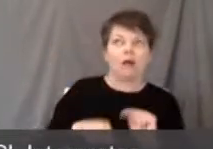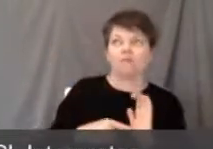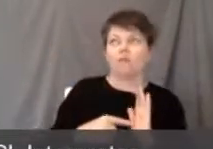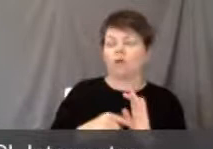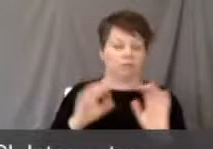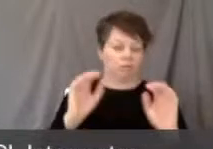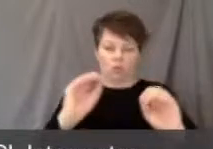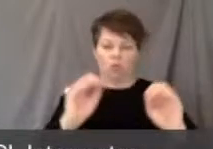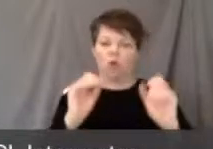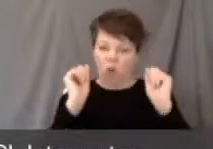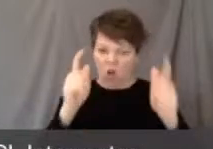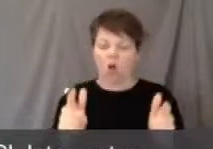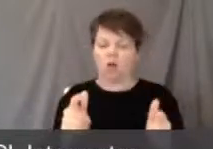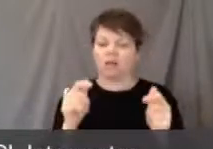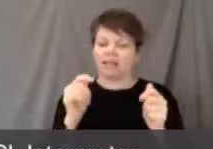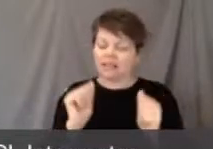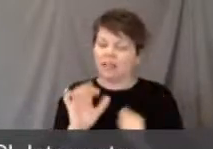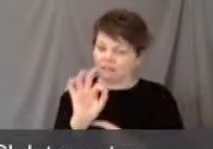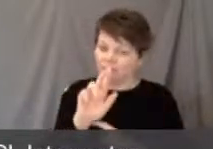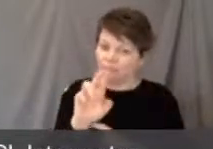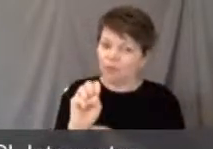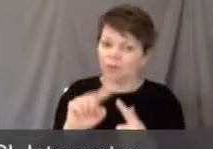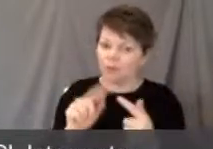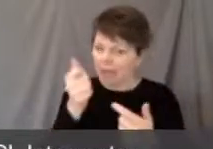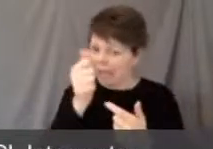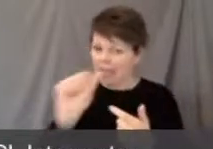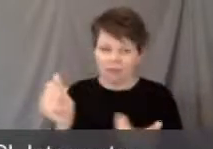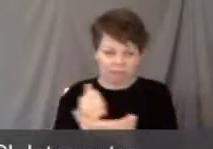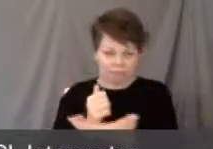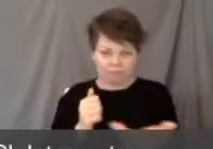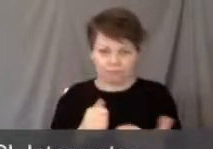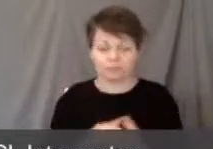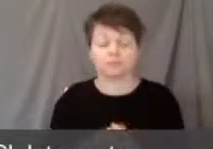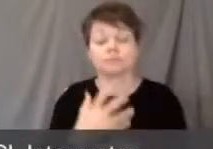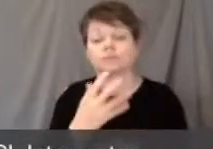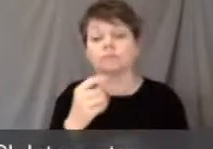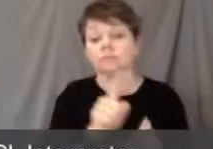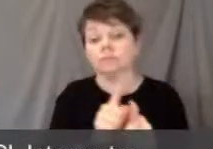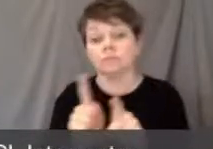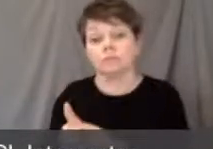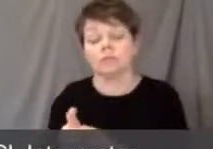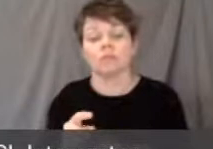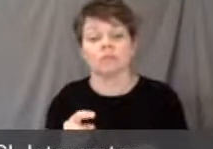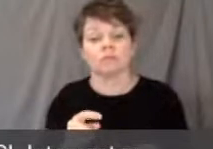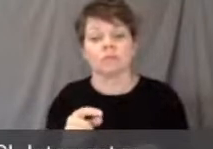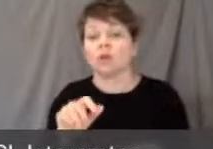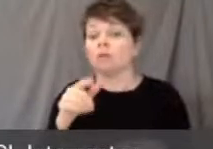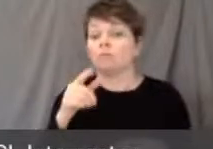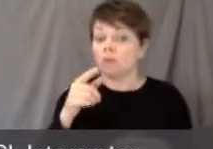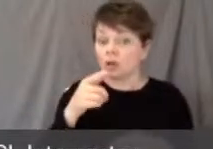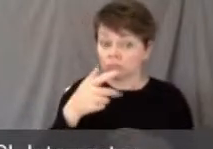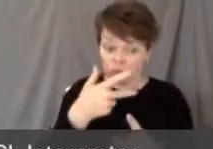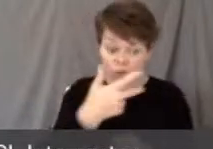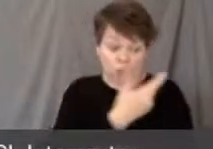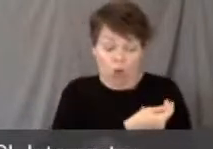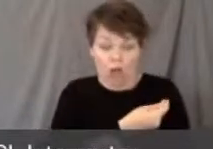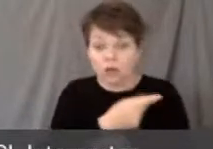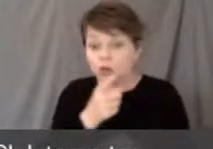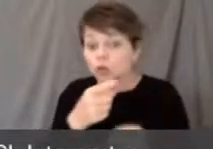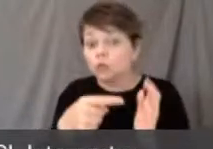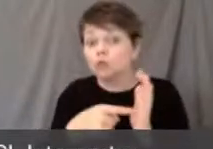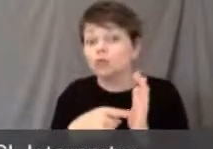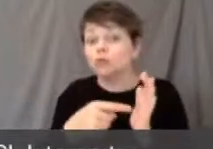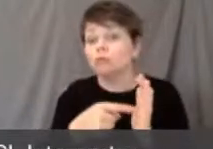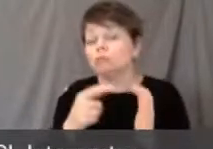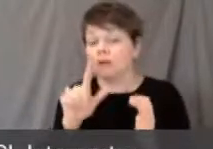cost. And also, you can go ahead and get any other vaccines that are due at the same time. Right now, many people are getting